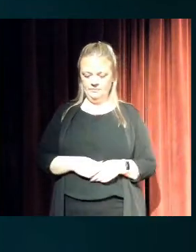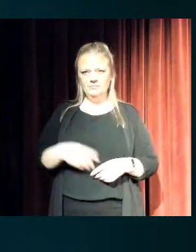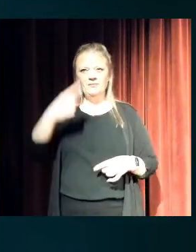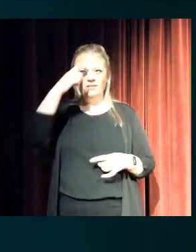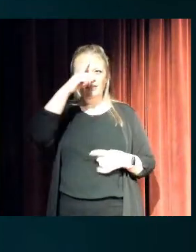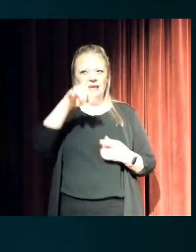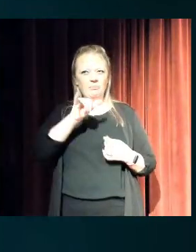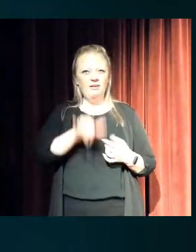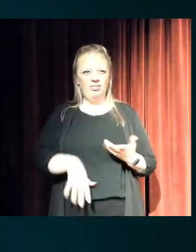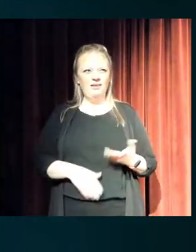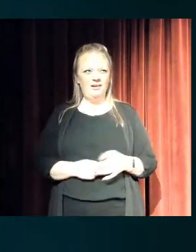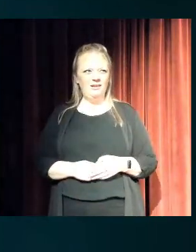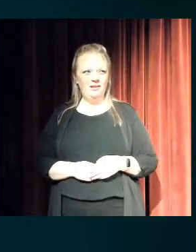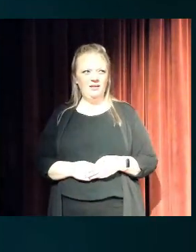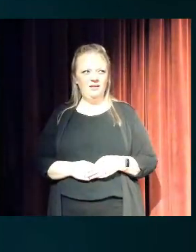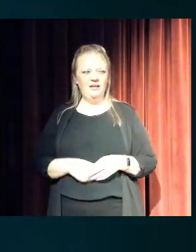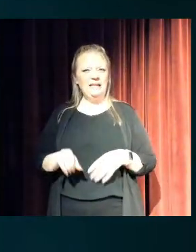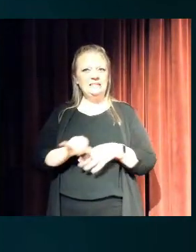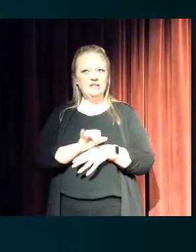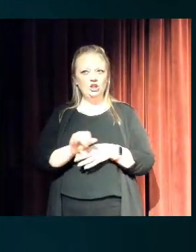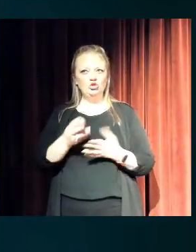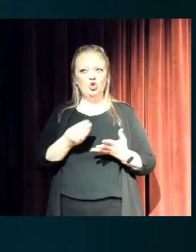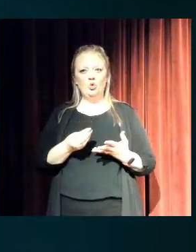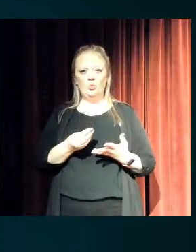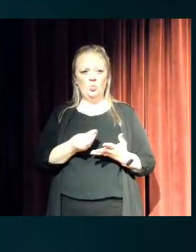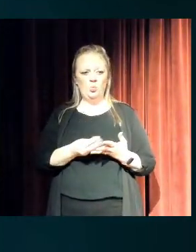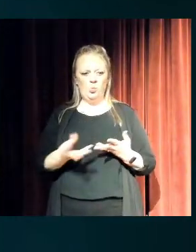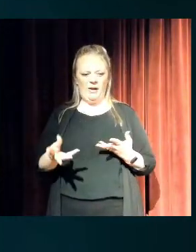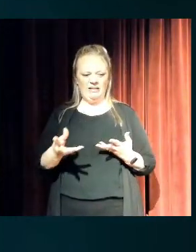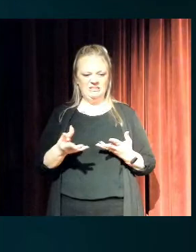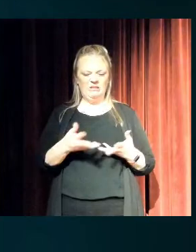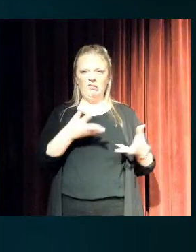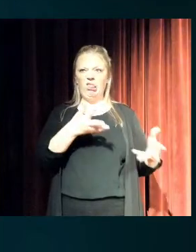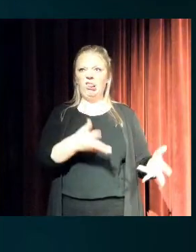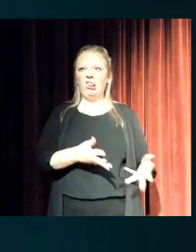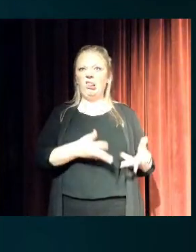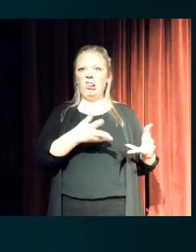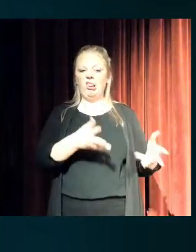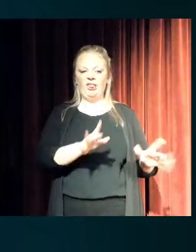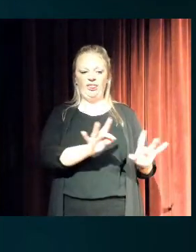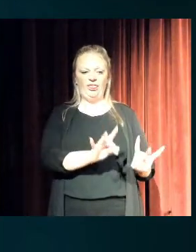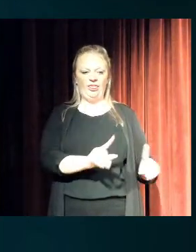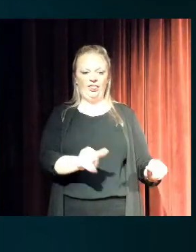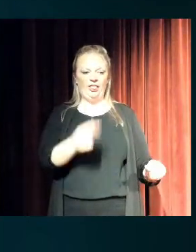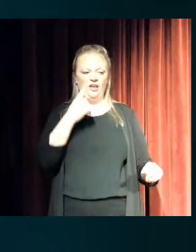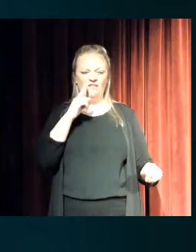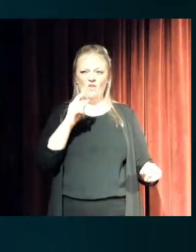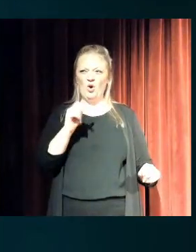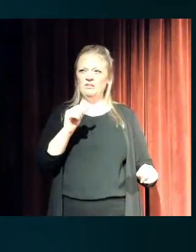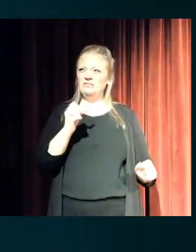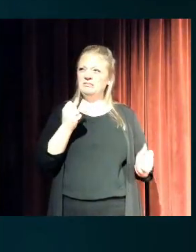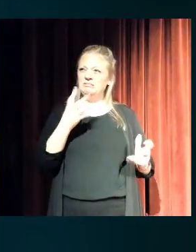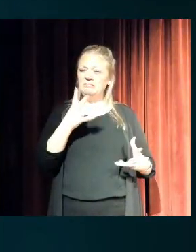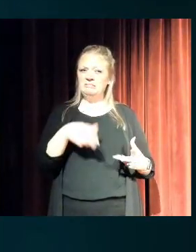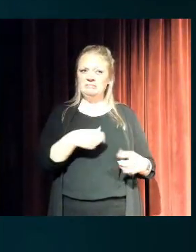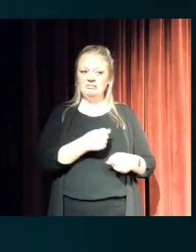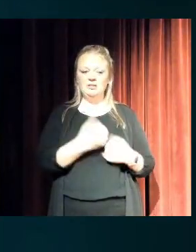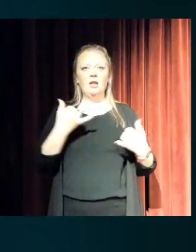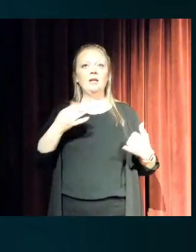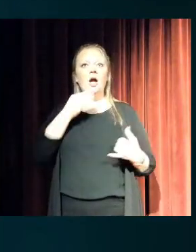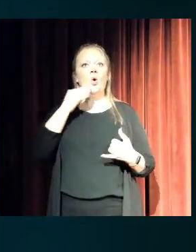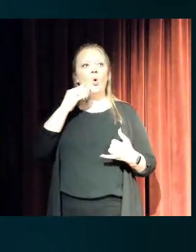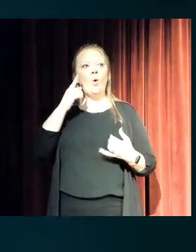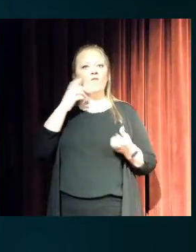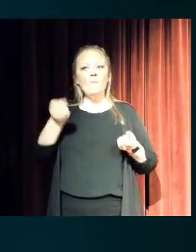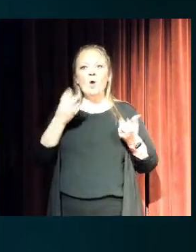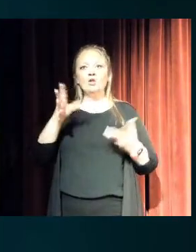Think about that. An industrial wasteland that sat vacant for decades is now home to multiple companies that produce